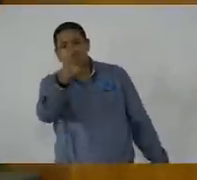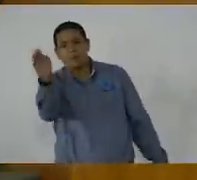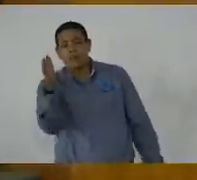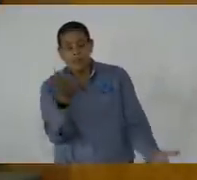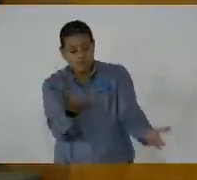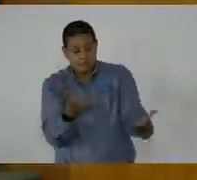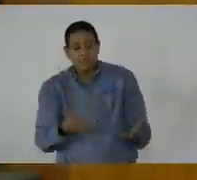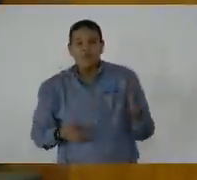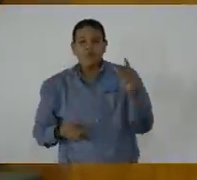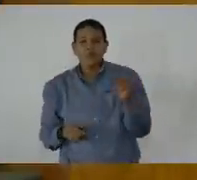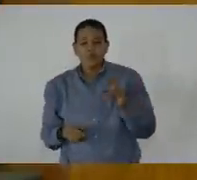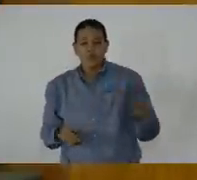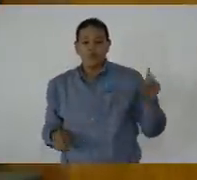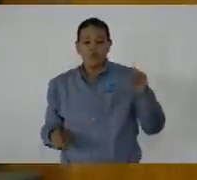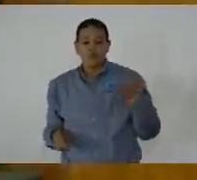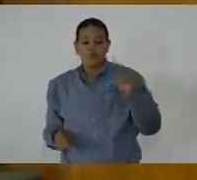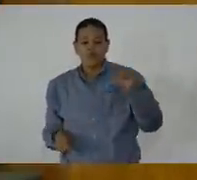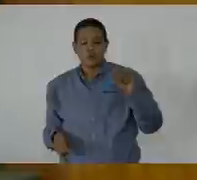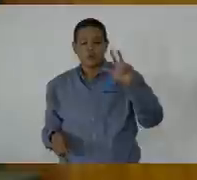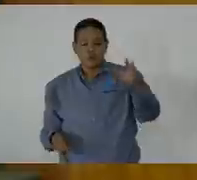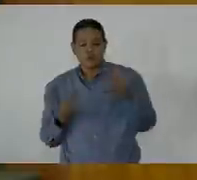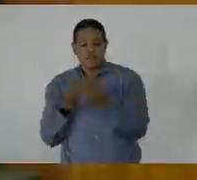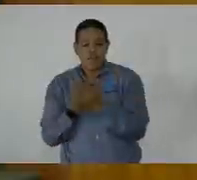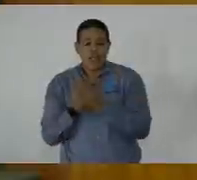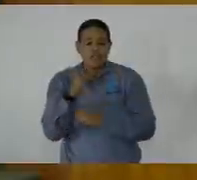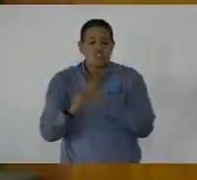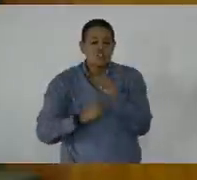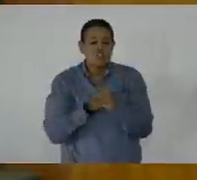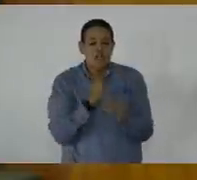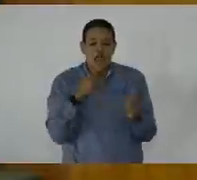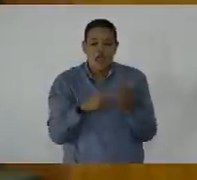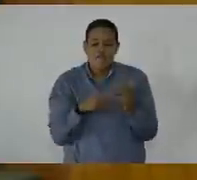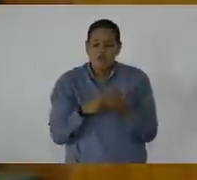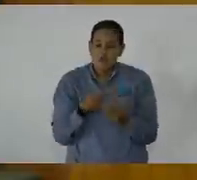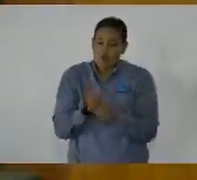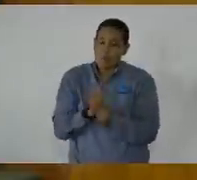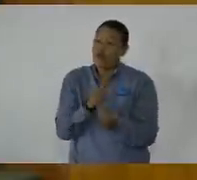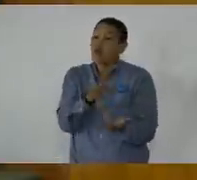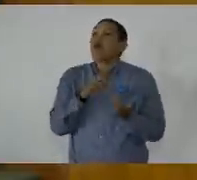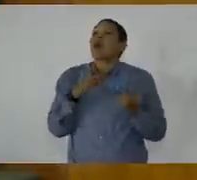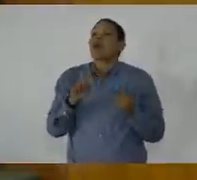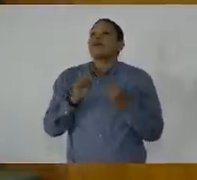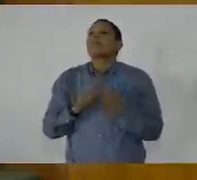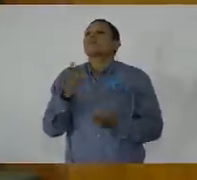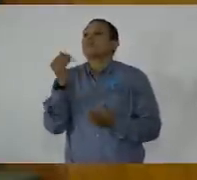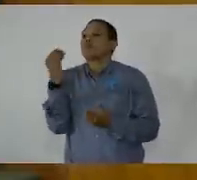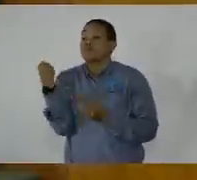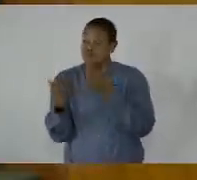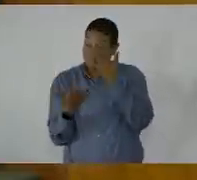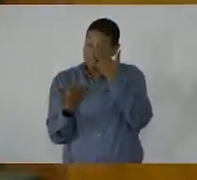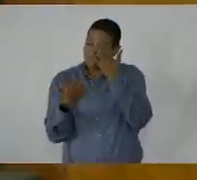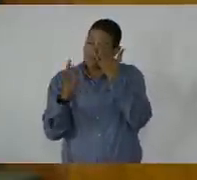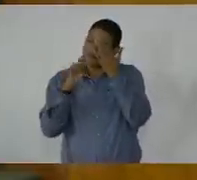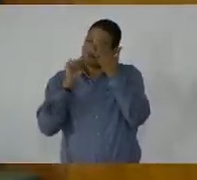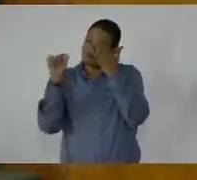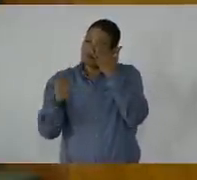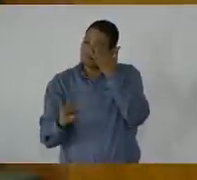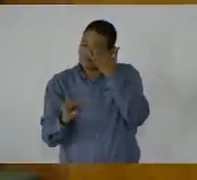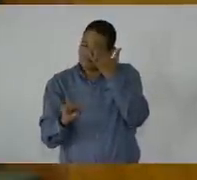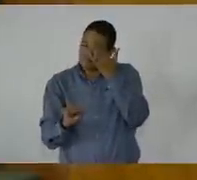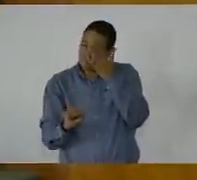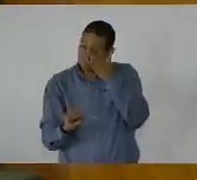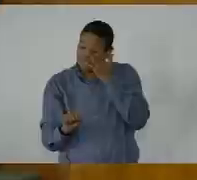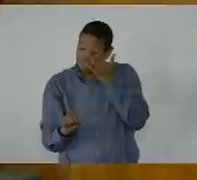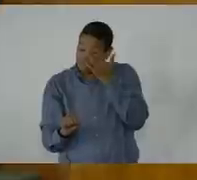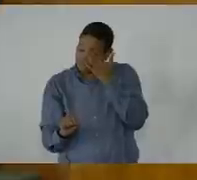in the 22-23 financial year in affordable loans and credit guarantees. The ministry is